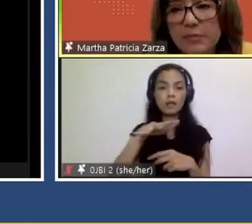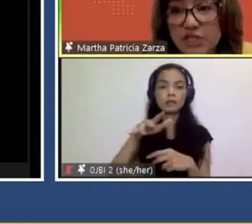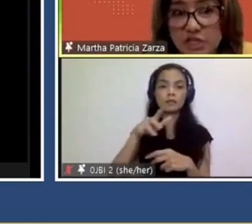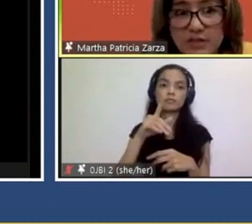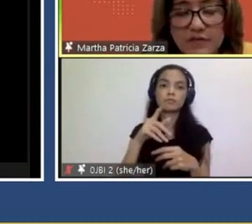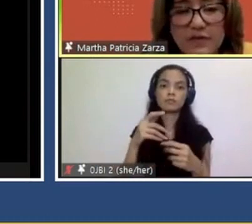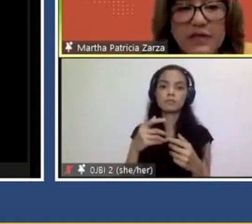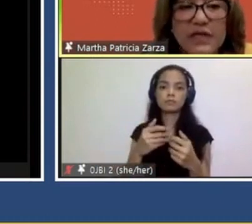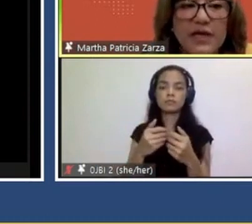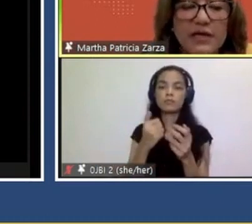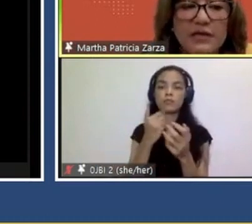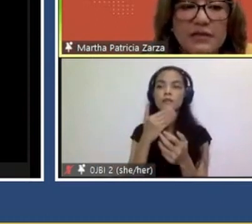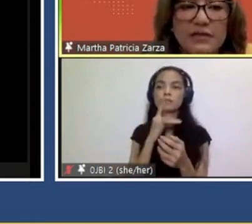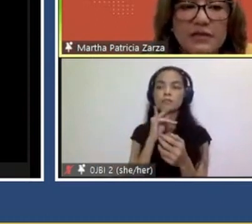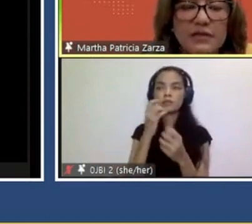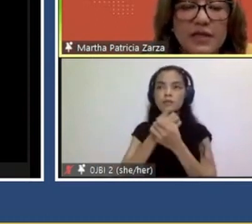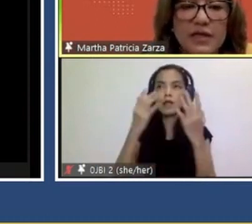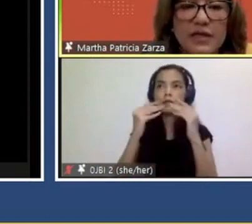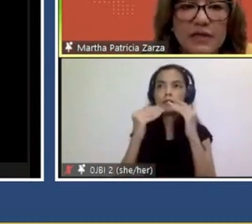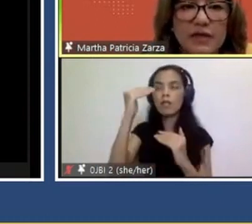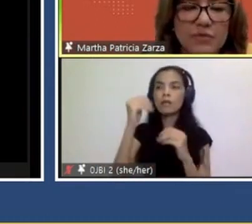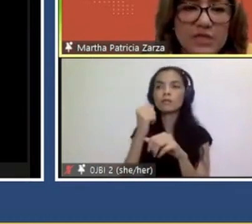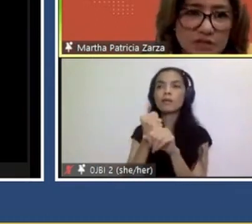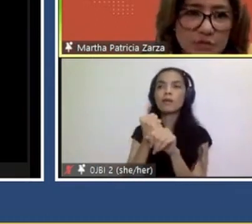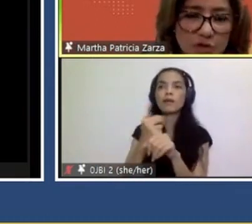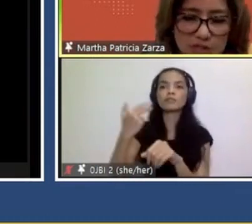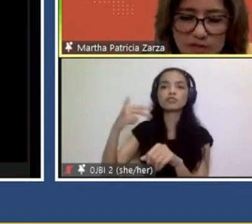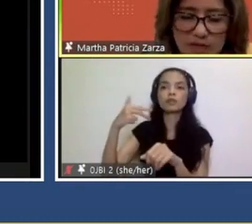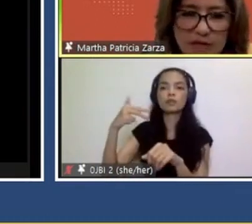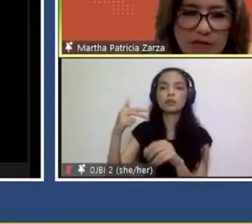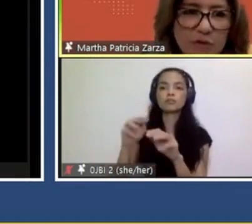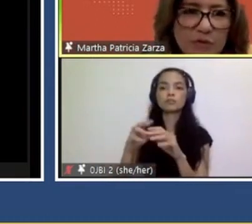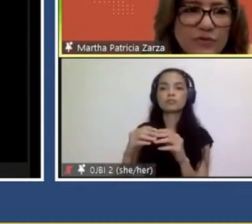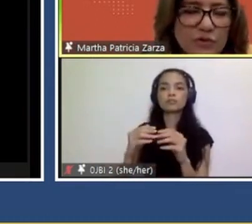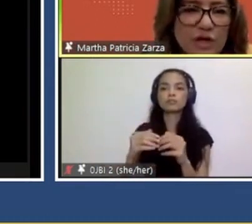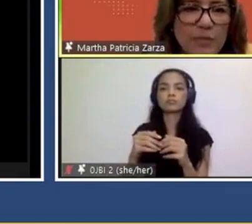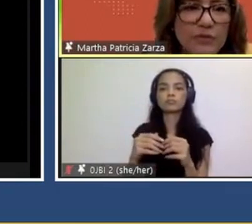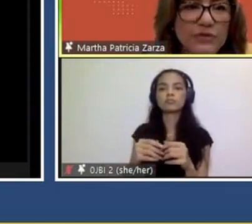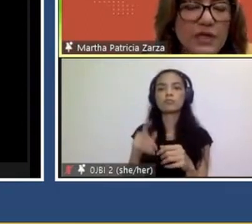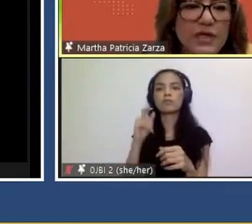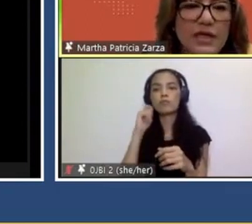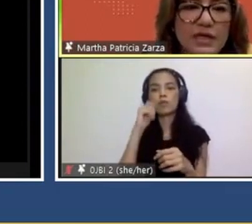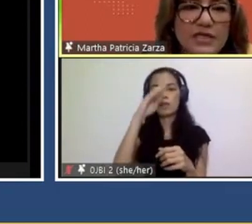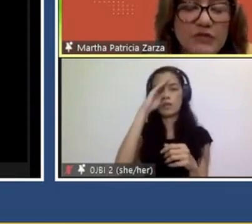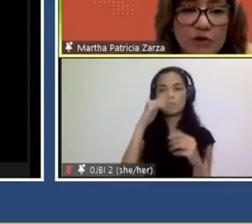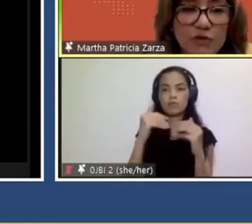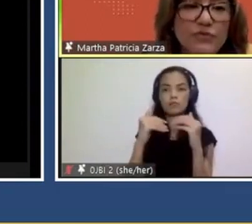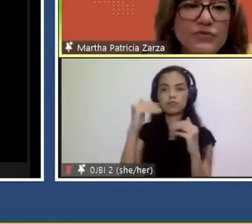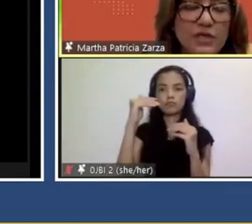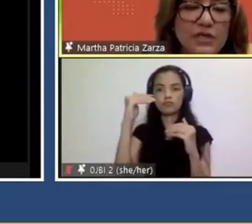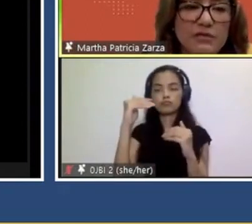divided by gender. And the research project that I'm going to talk about, it